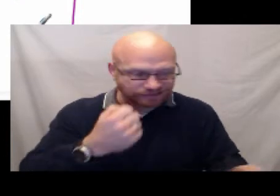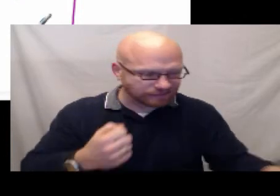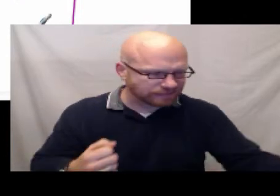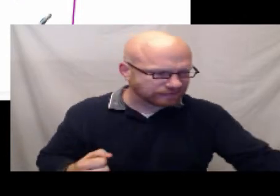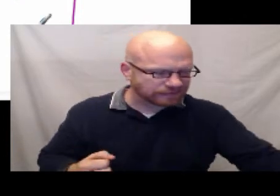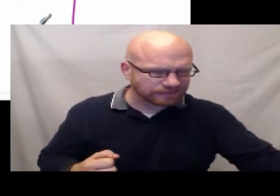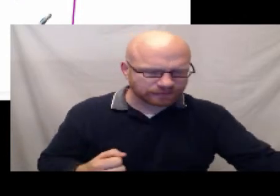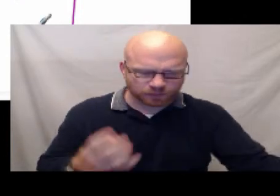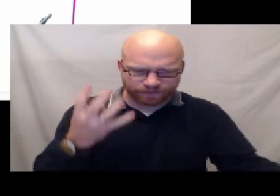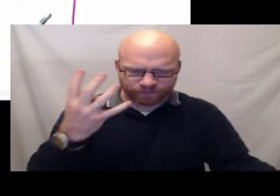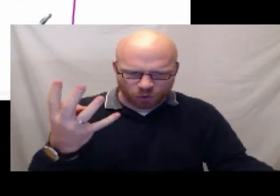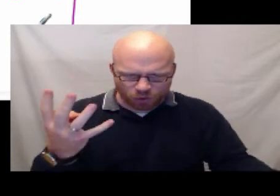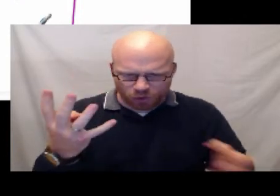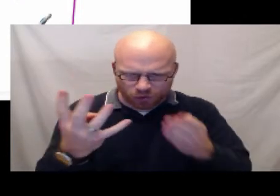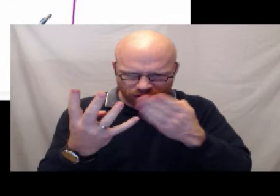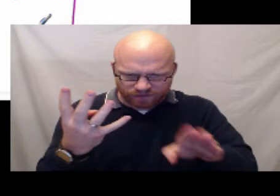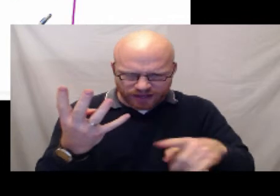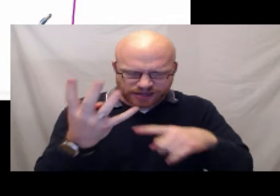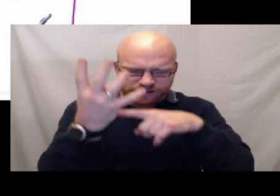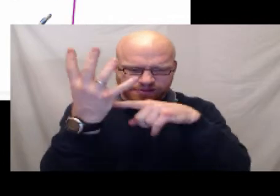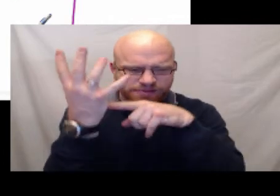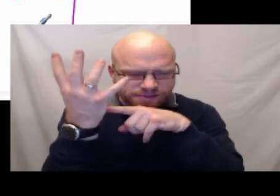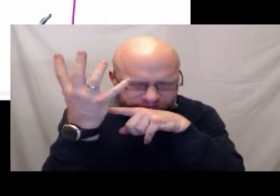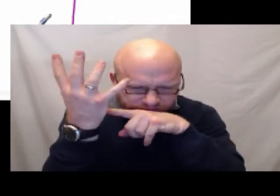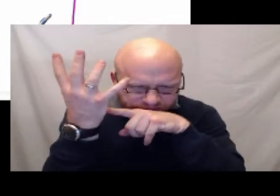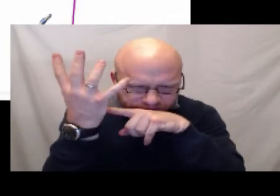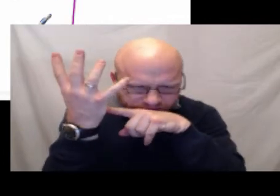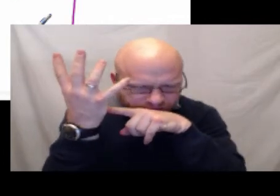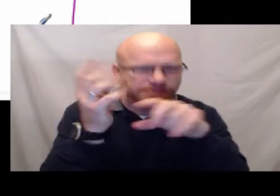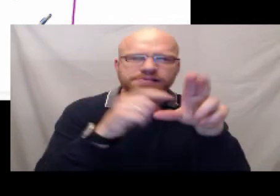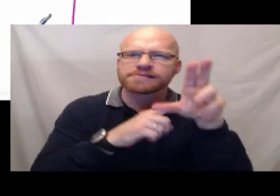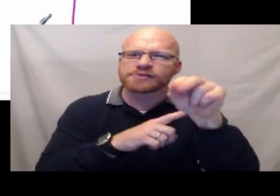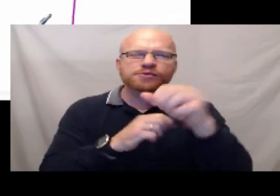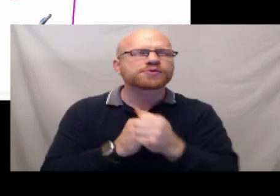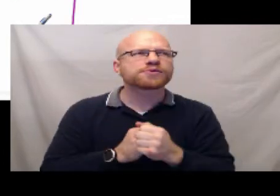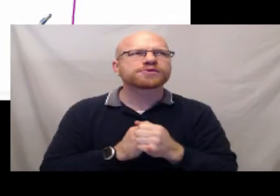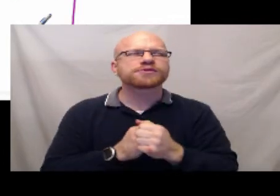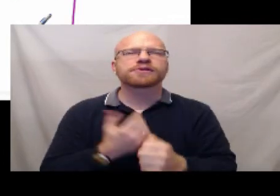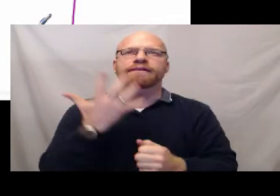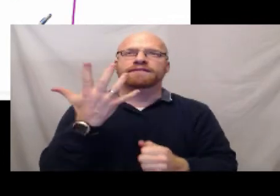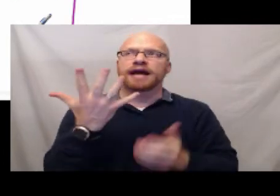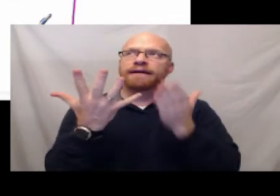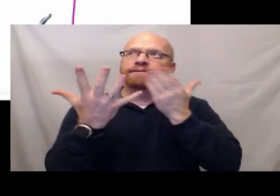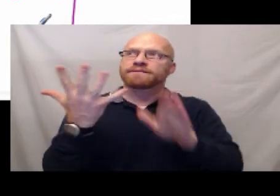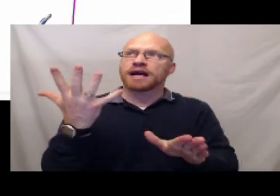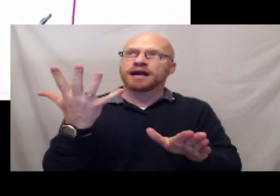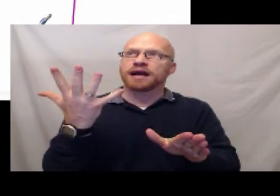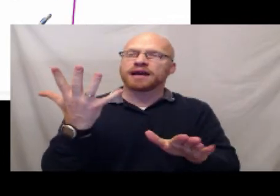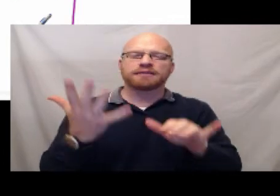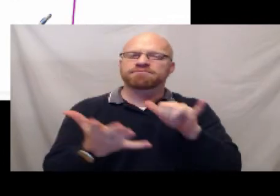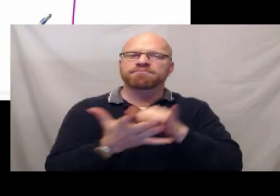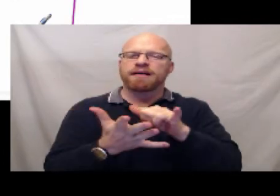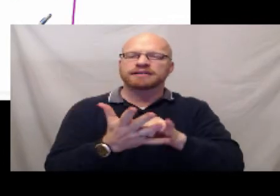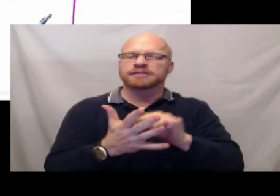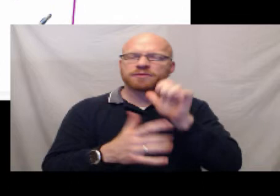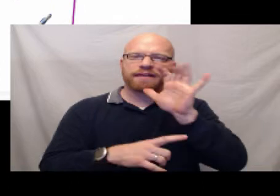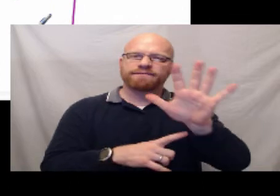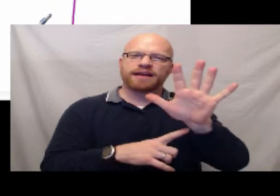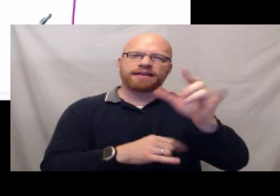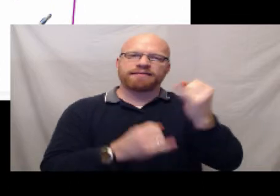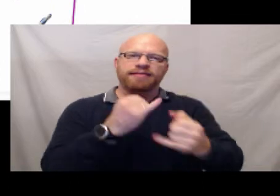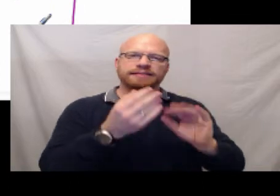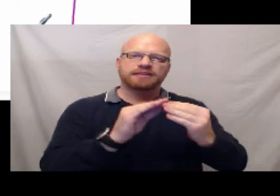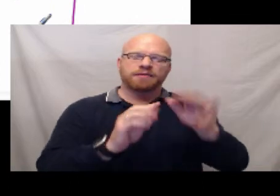Let me think. 4. Does that go into 54? Nope, that's not going to work. 5 is not going to work